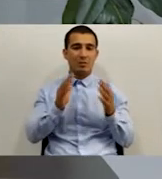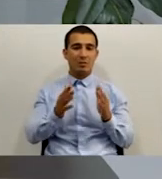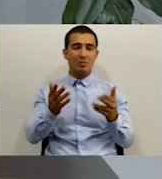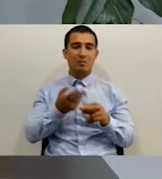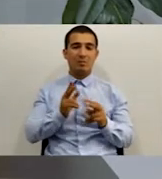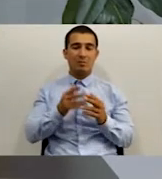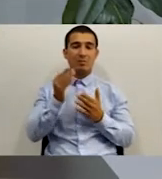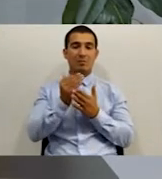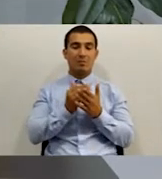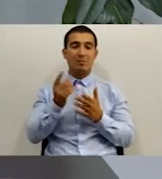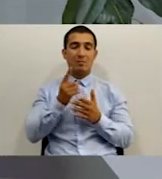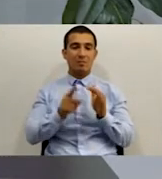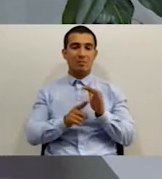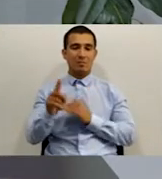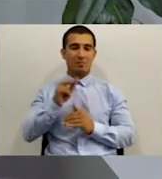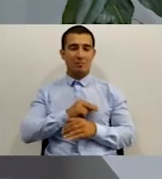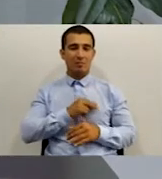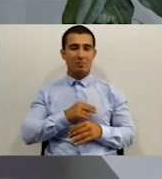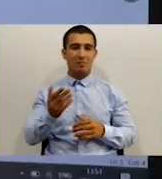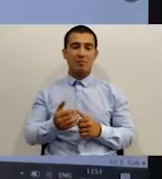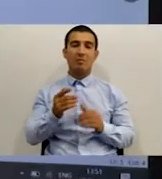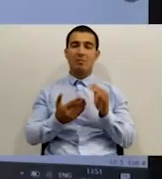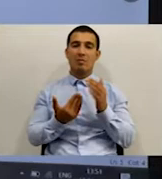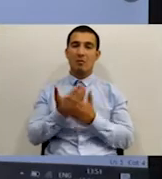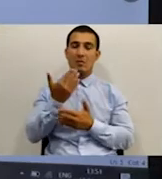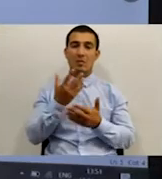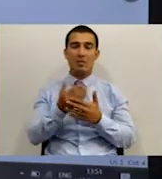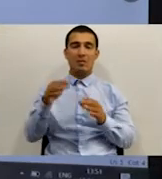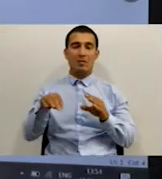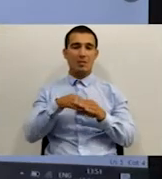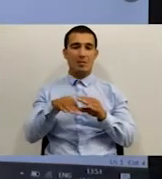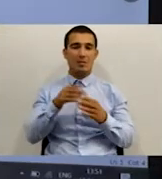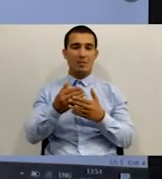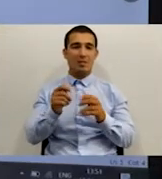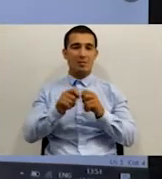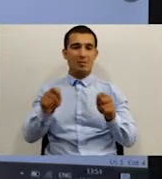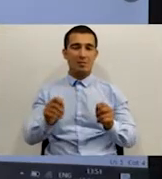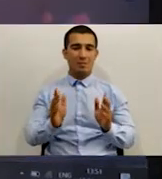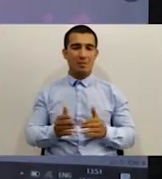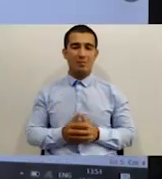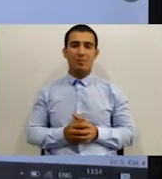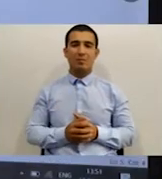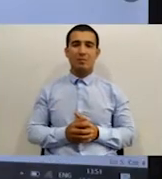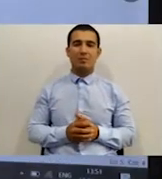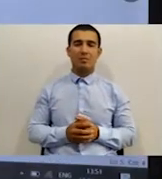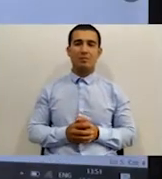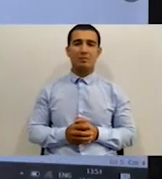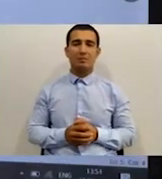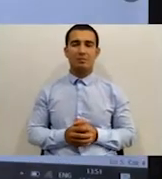doimgidek dasturimizni ishga tushiramiz va yangi fayl ochamiz.